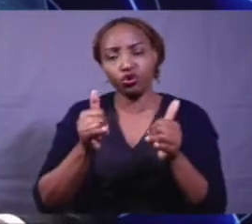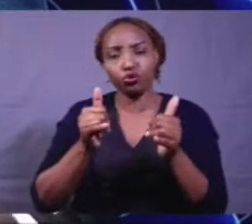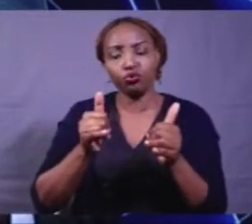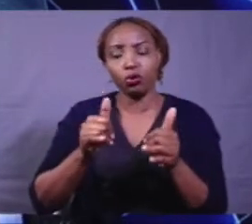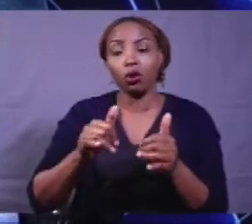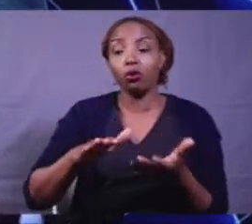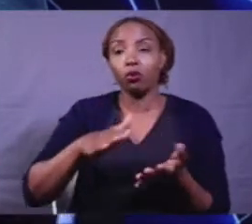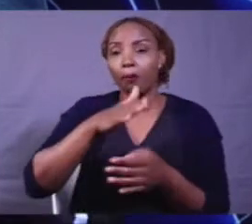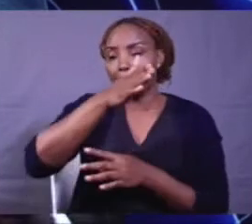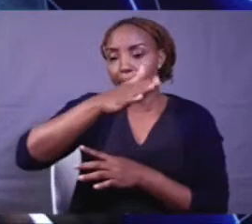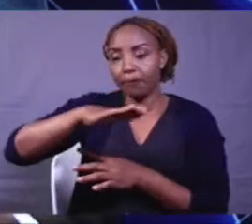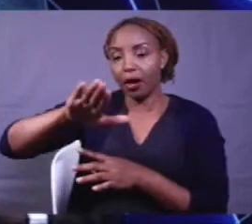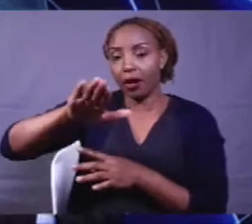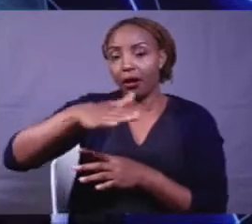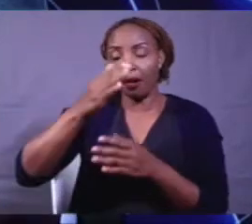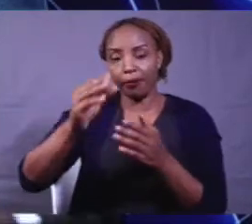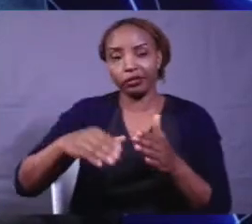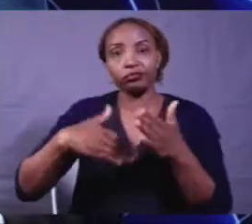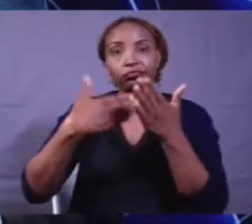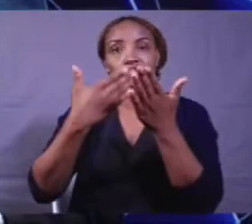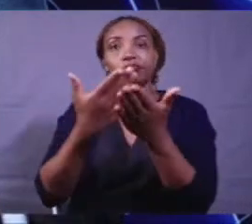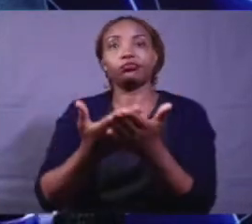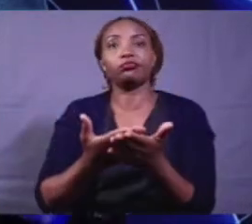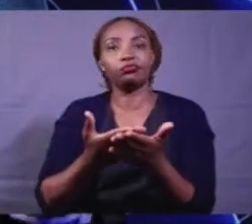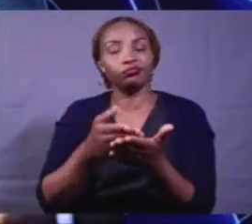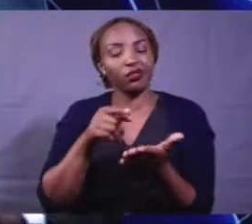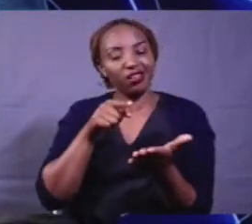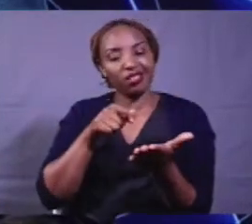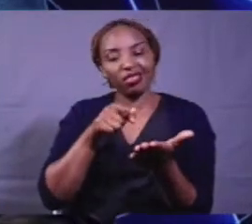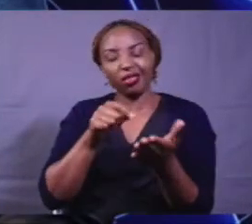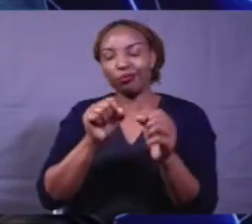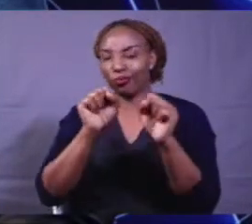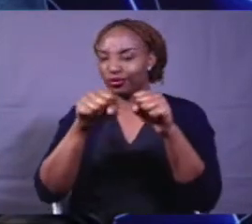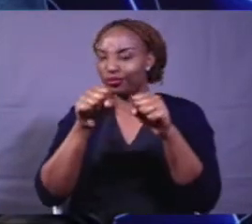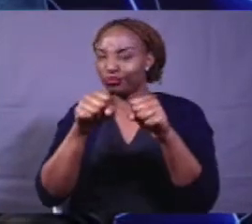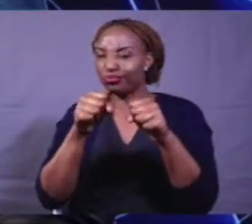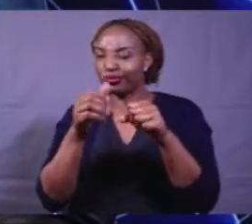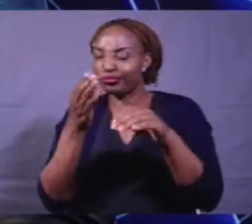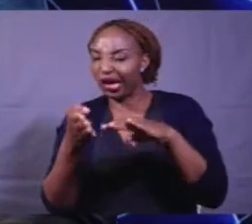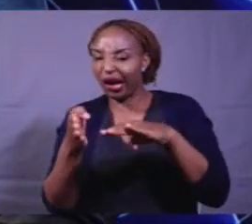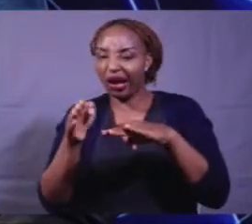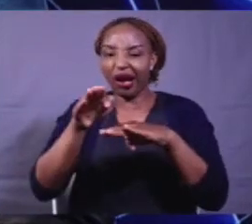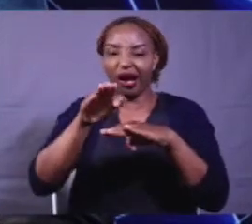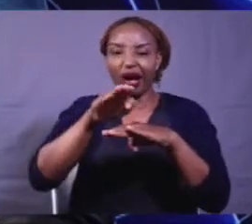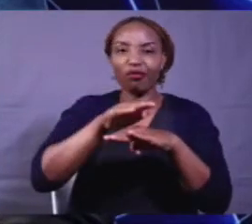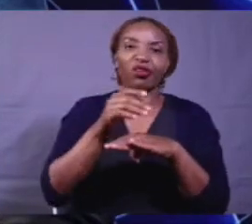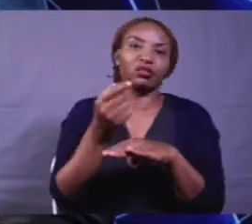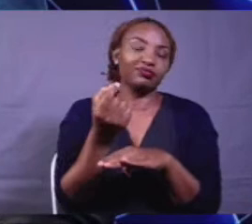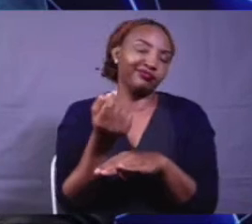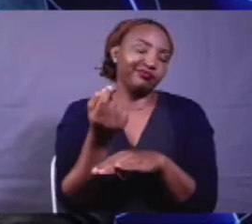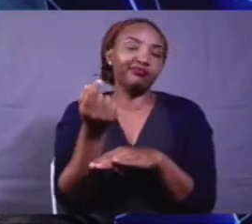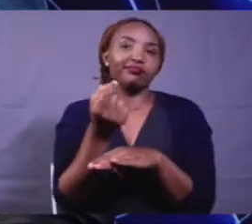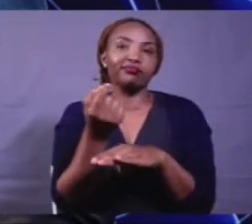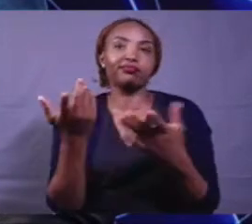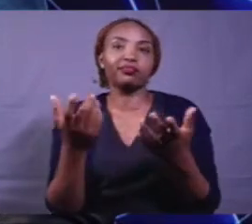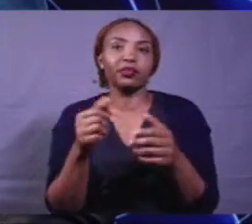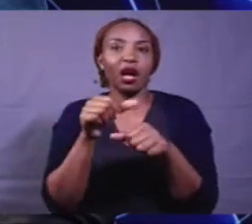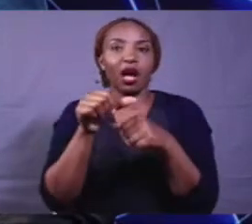an attempt to cover some of the common violations that we see online, like phishing. We